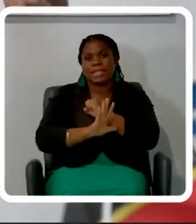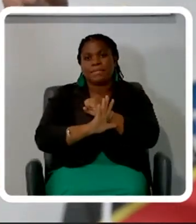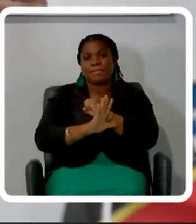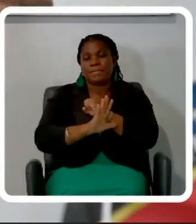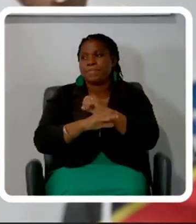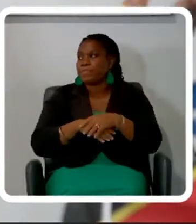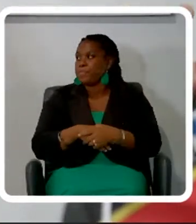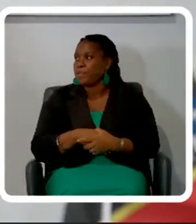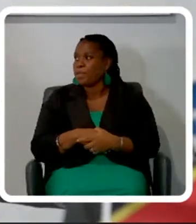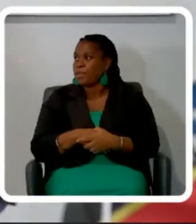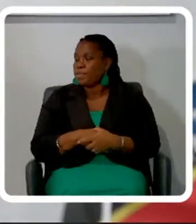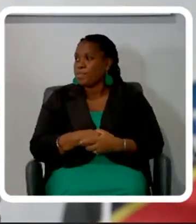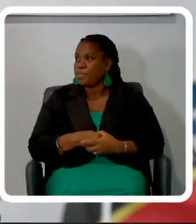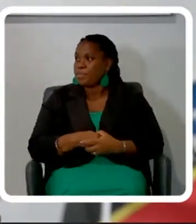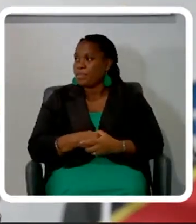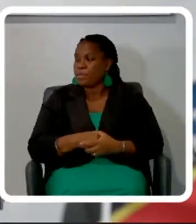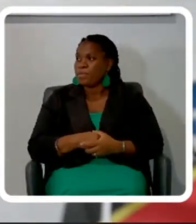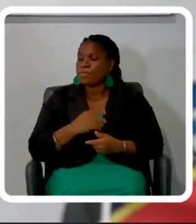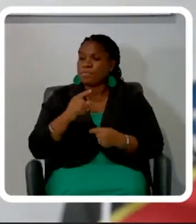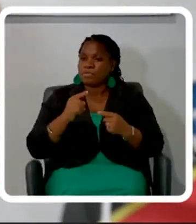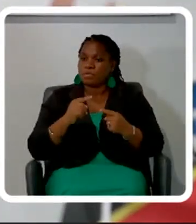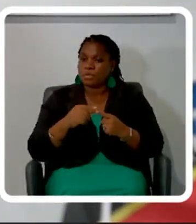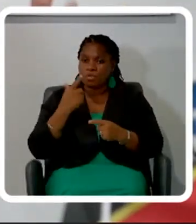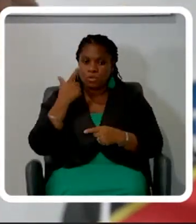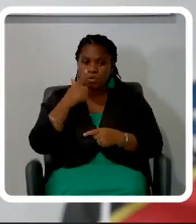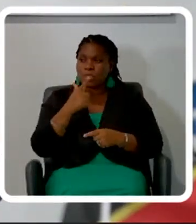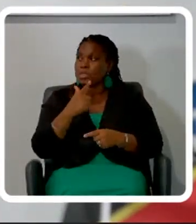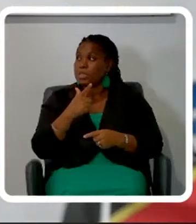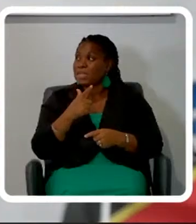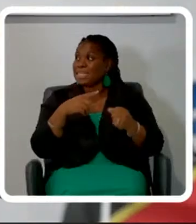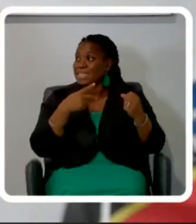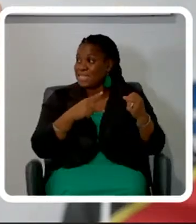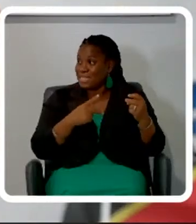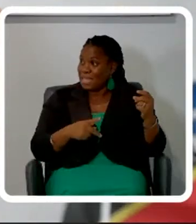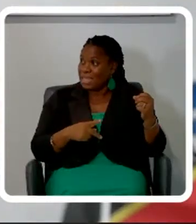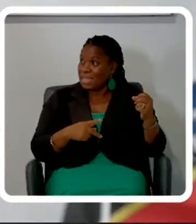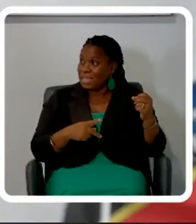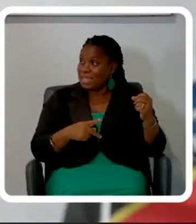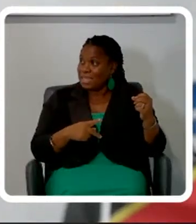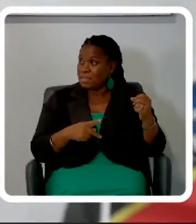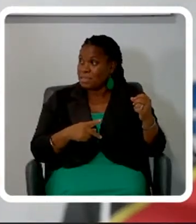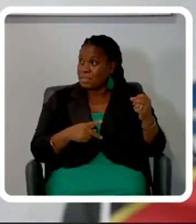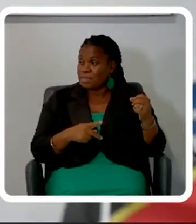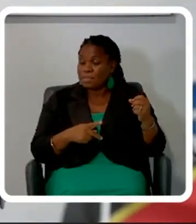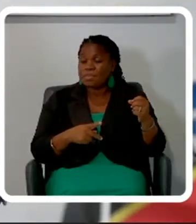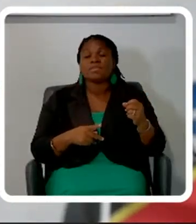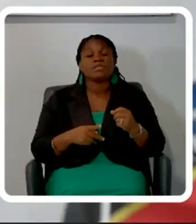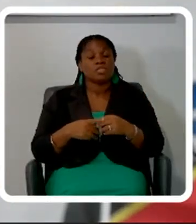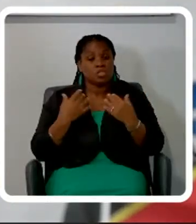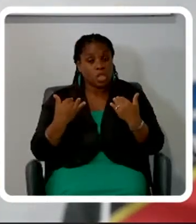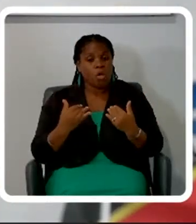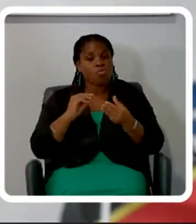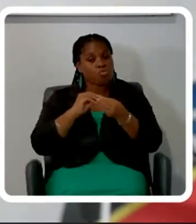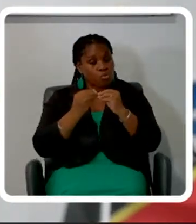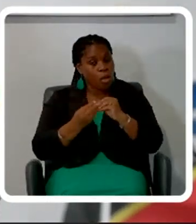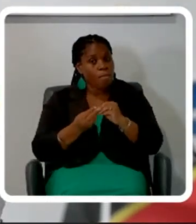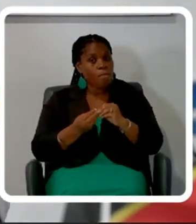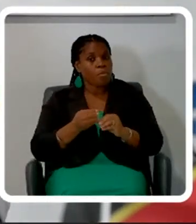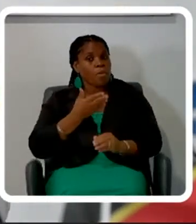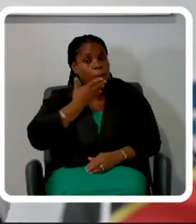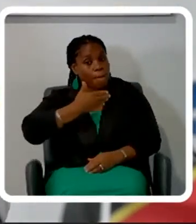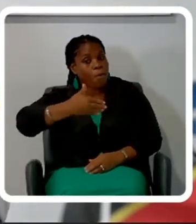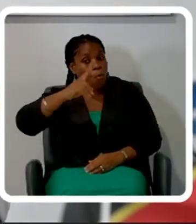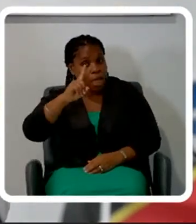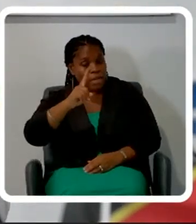particular entity, Judge St. Kitts and Nevis, as being number one of the things they look at is how we have transformed, how we are positioning